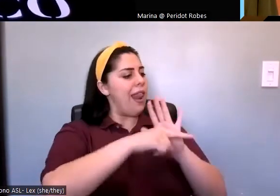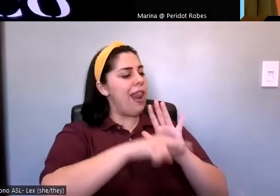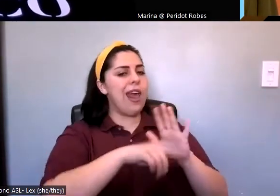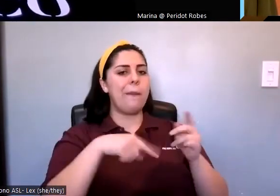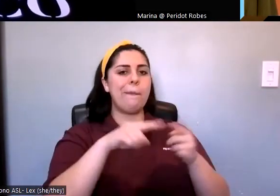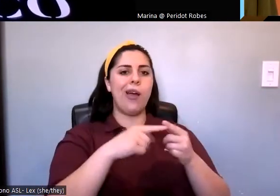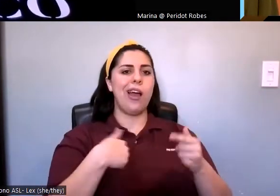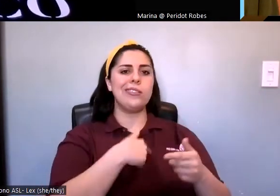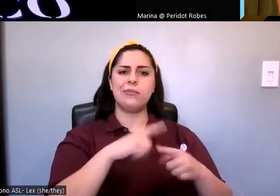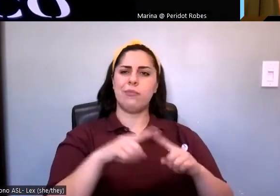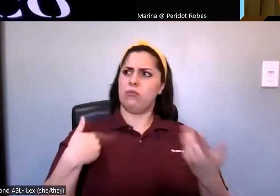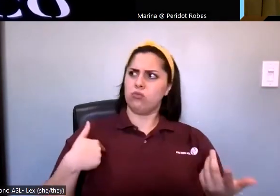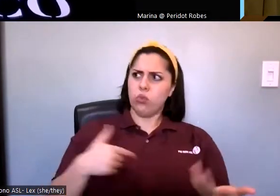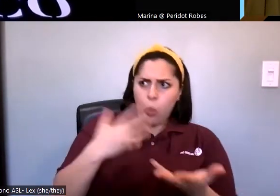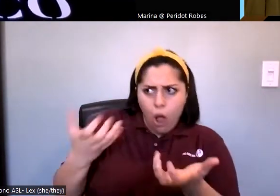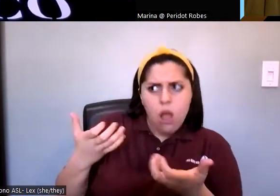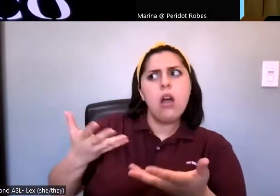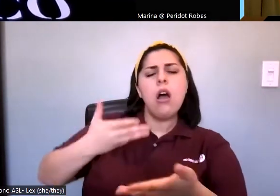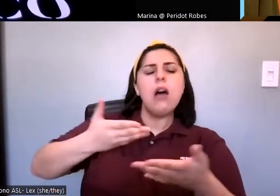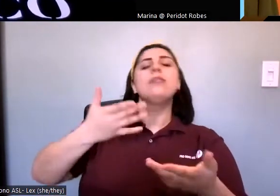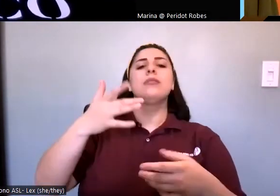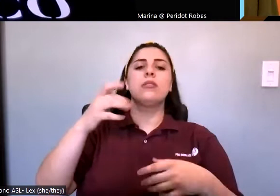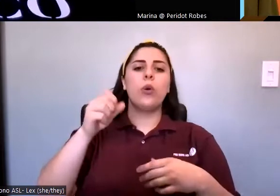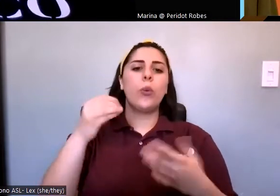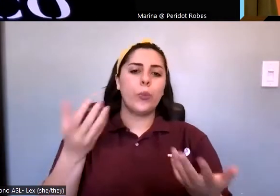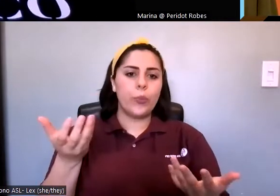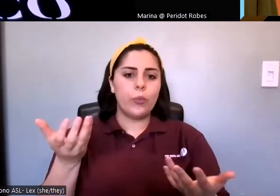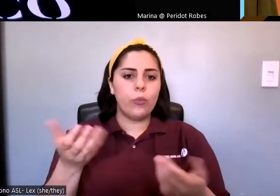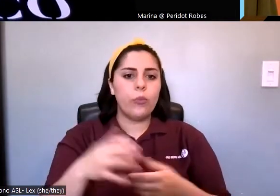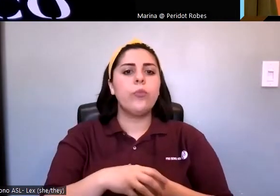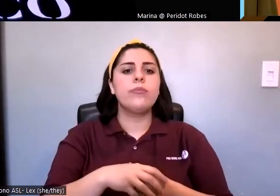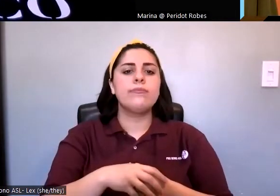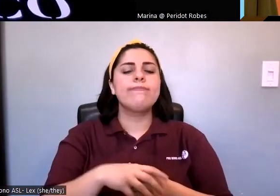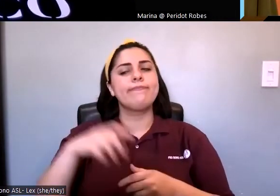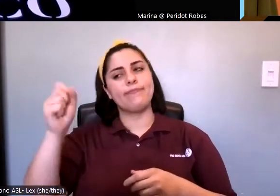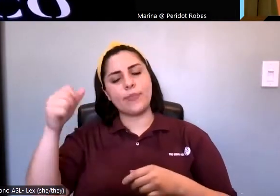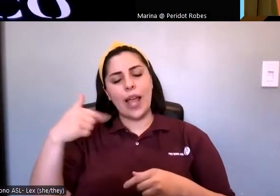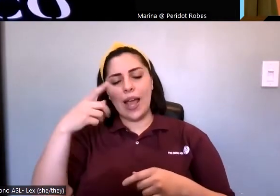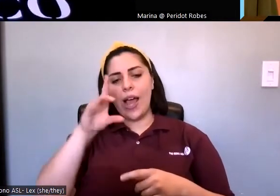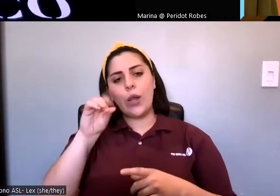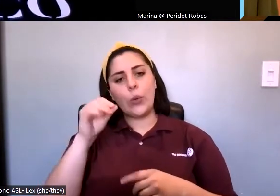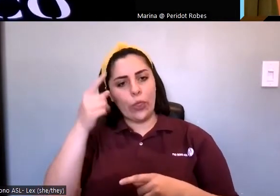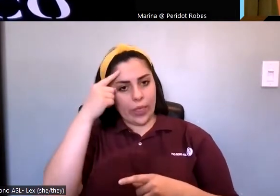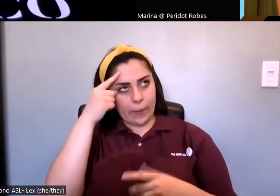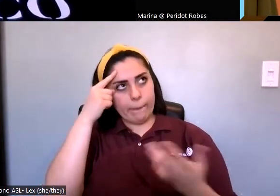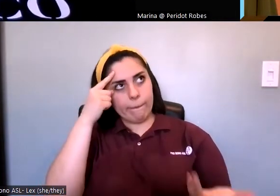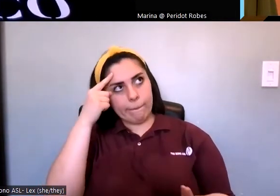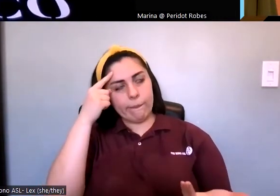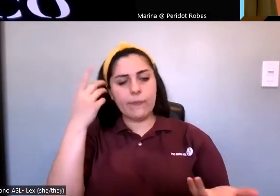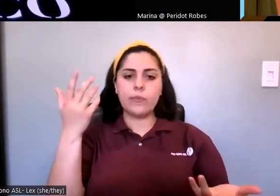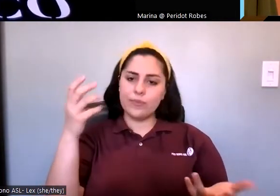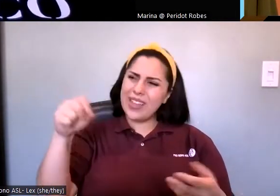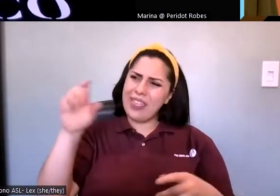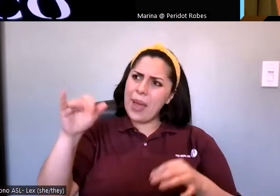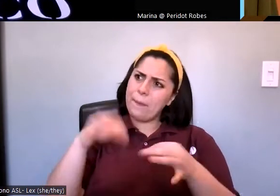falls apart, you know? And to me, I do think that I think that's a big thing.